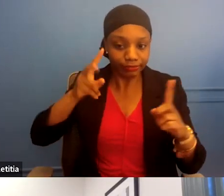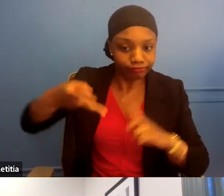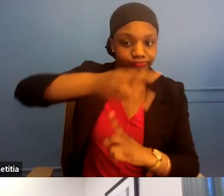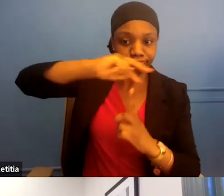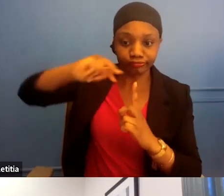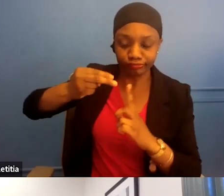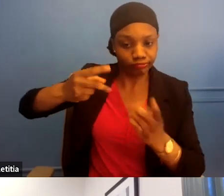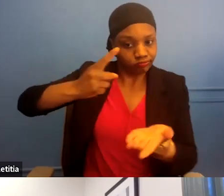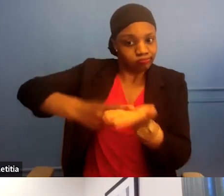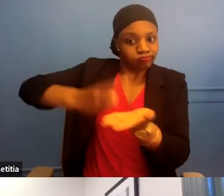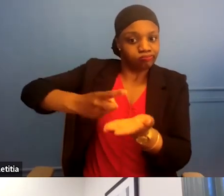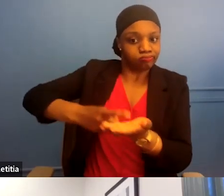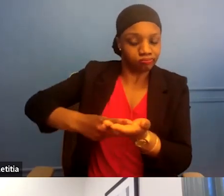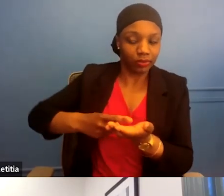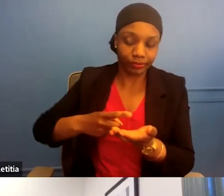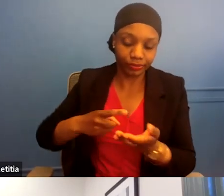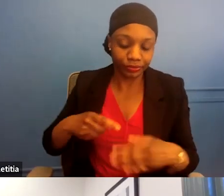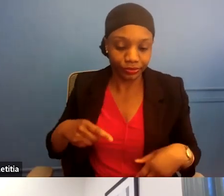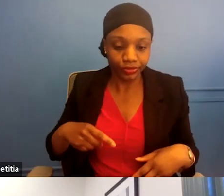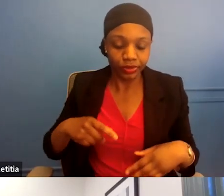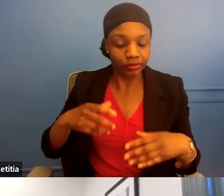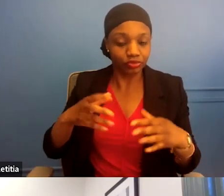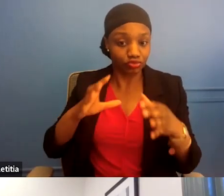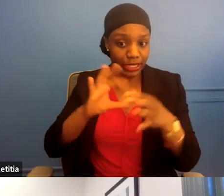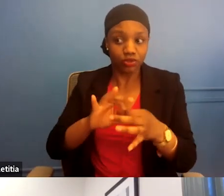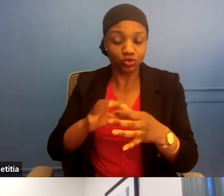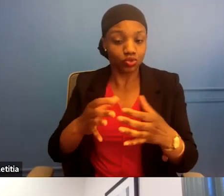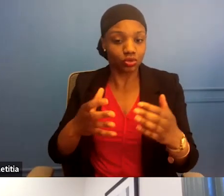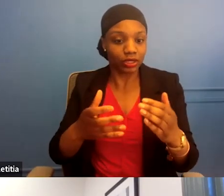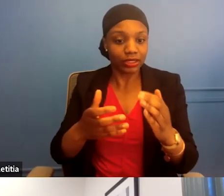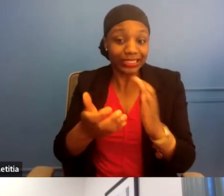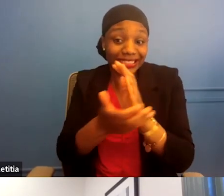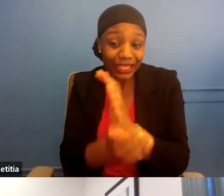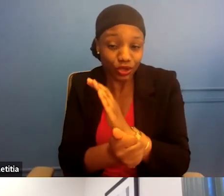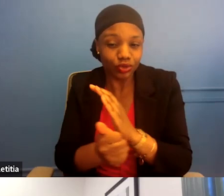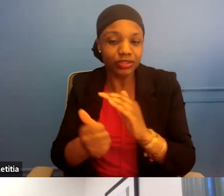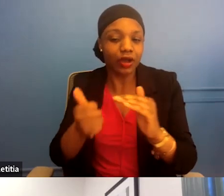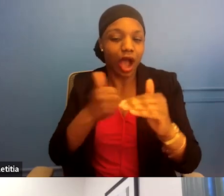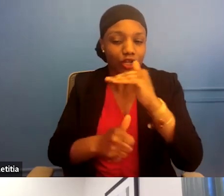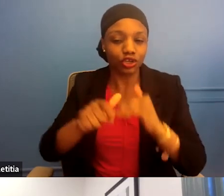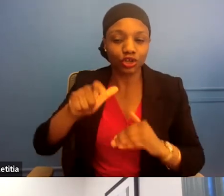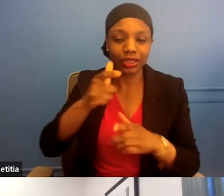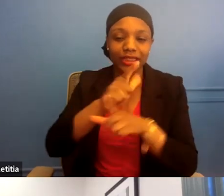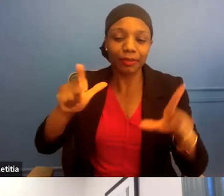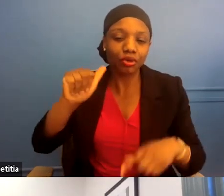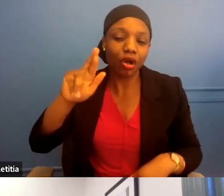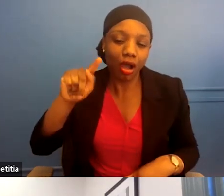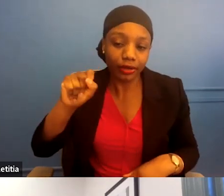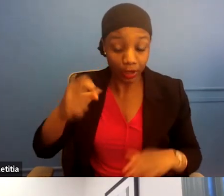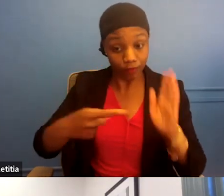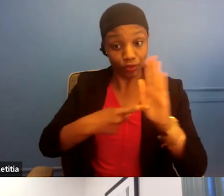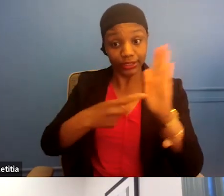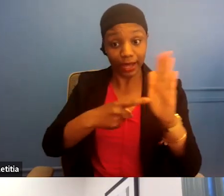of those skills that are fundamental to the liberal arts, being able to write well, being able to